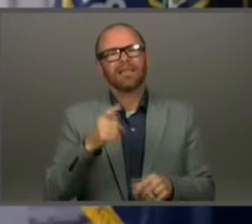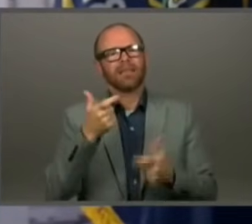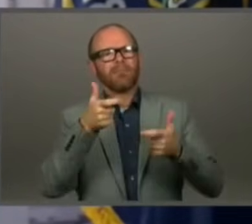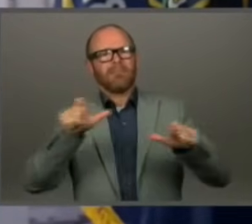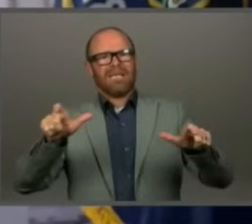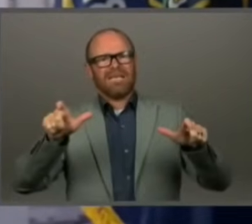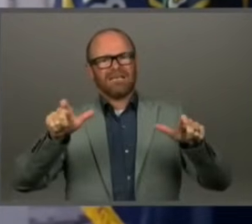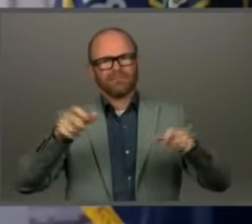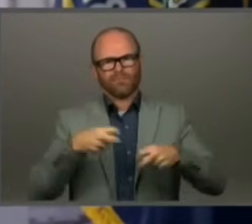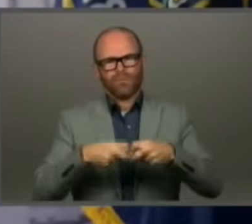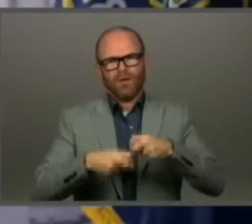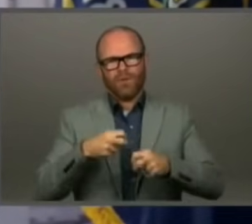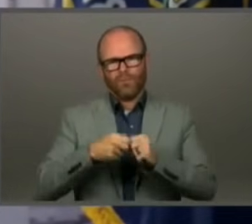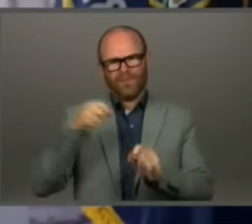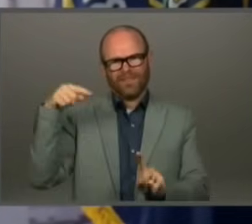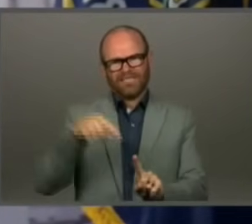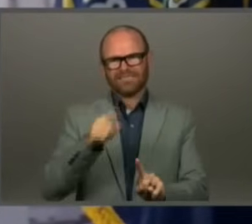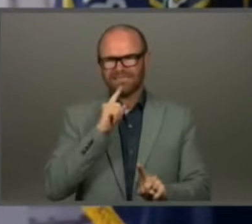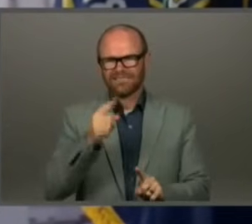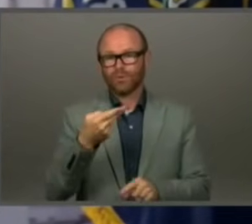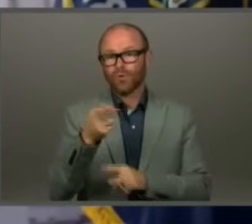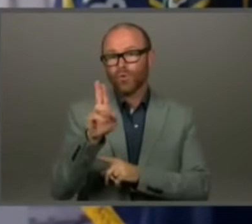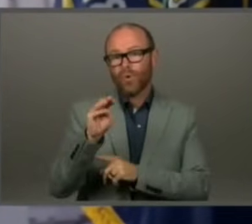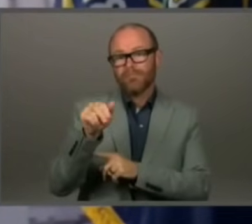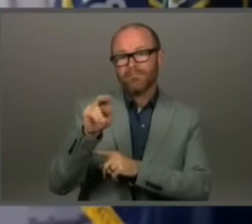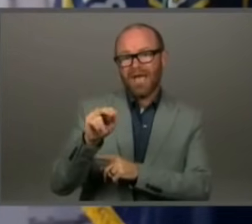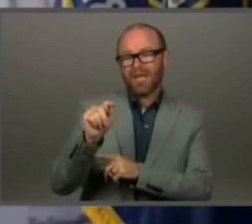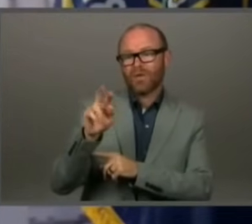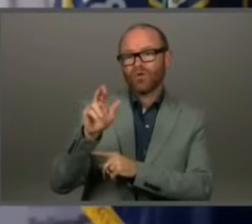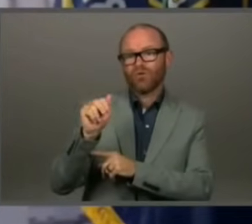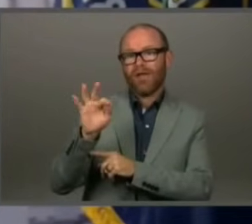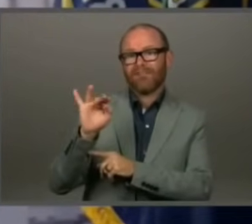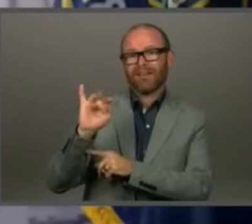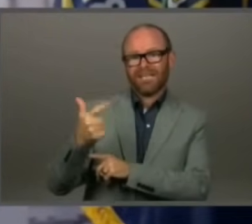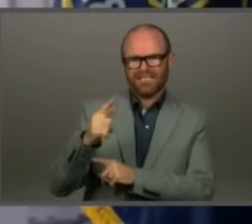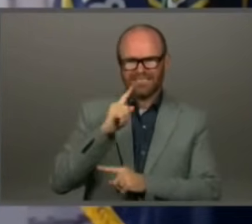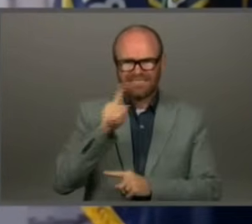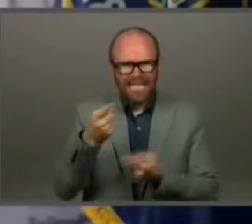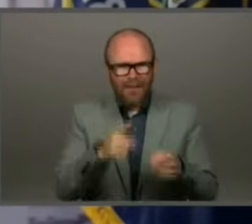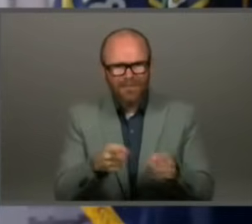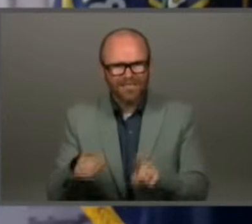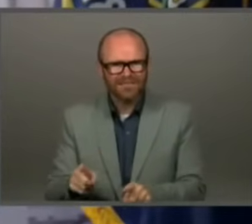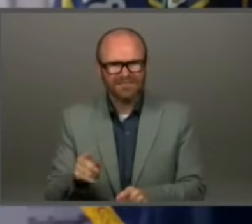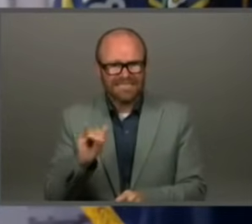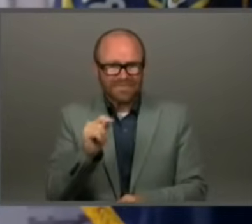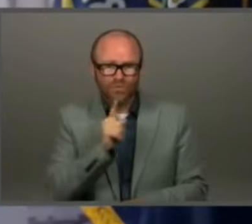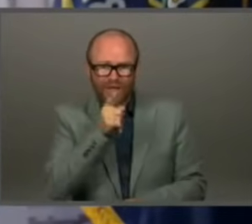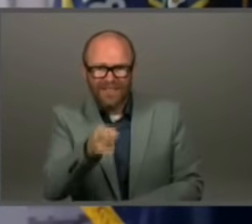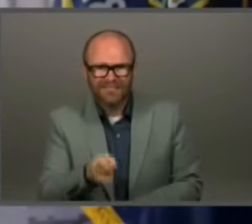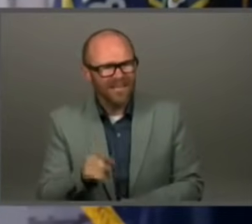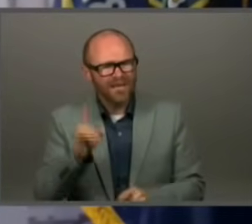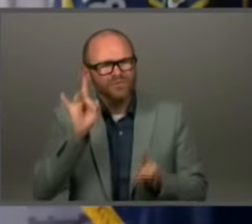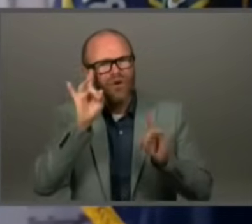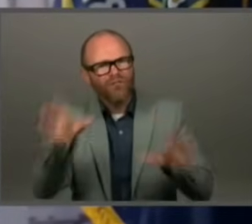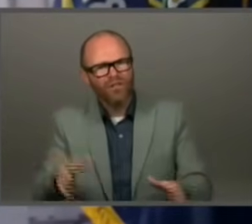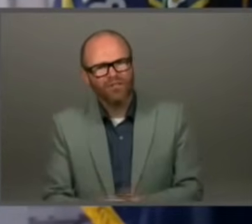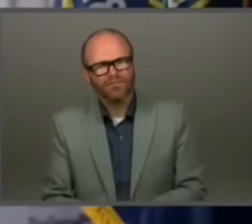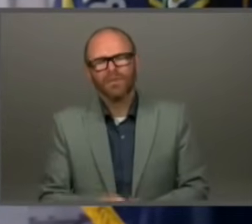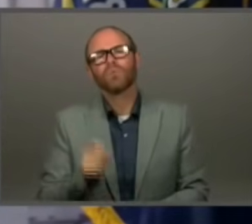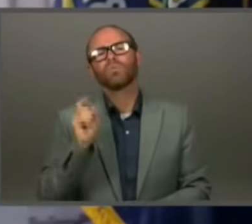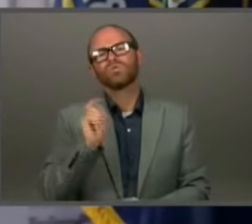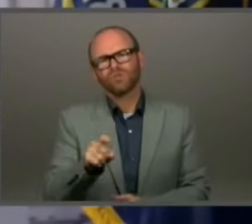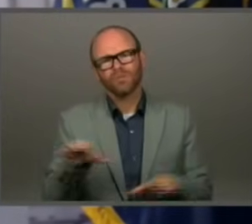that human trafficking is real, and it's awful. And we should be doing